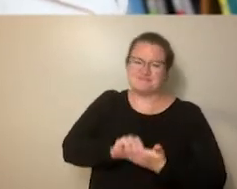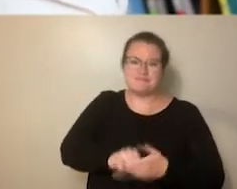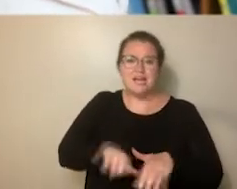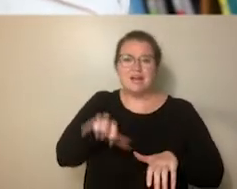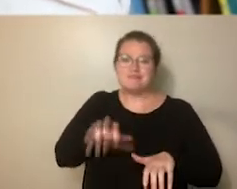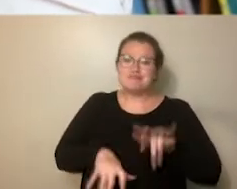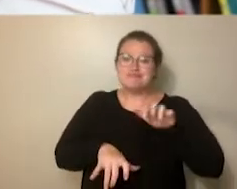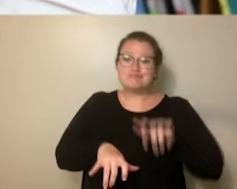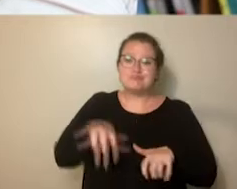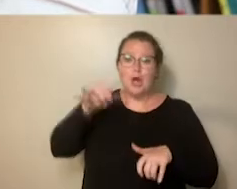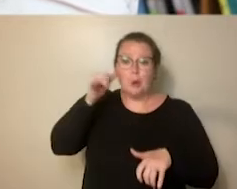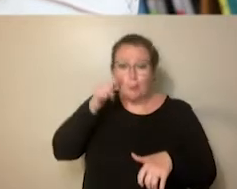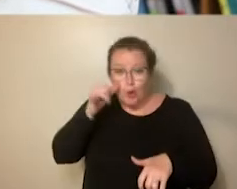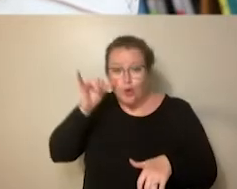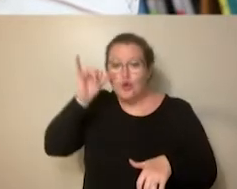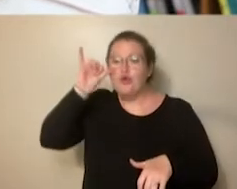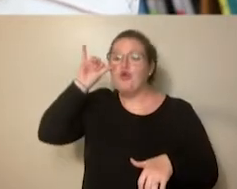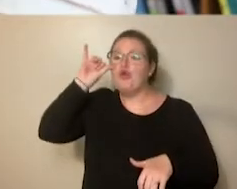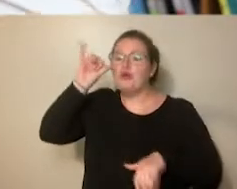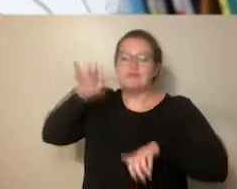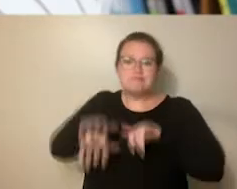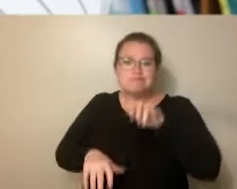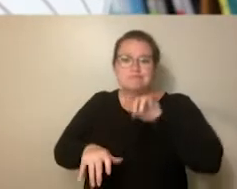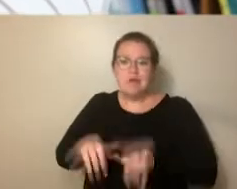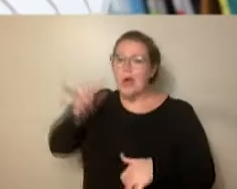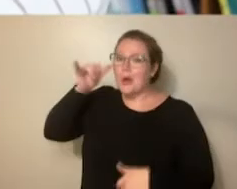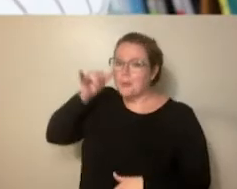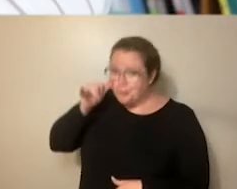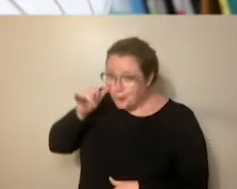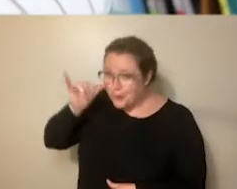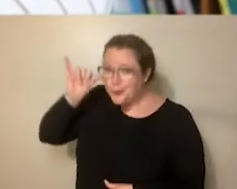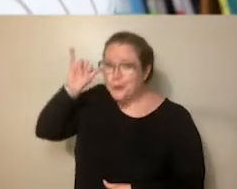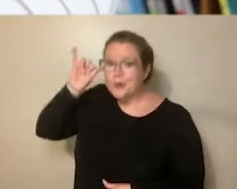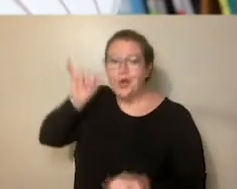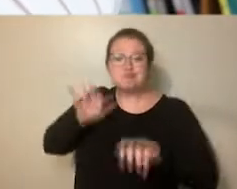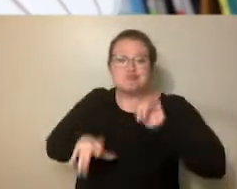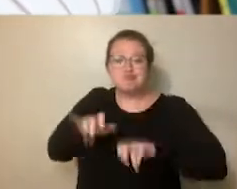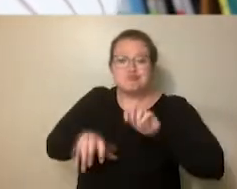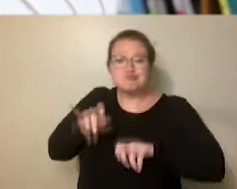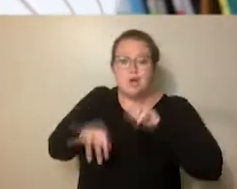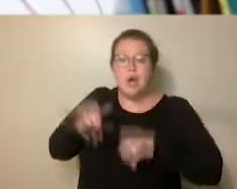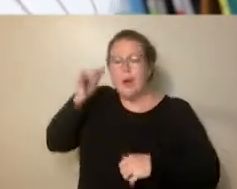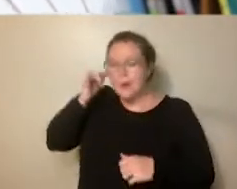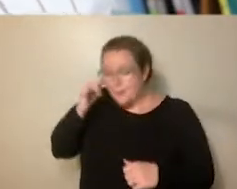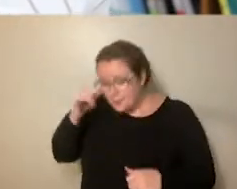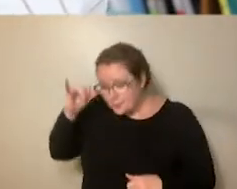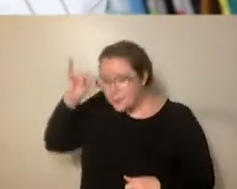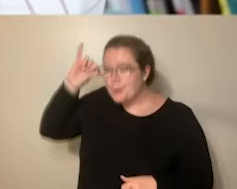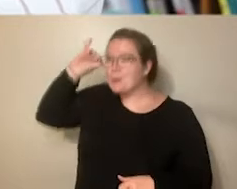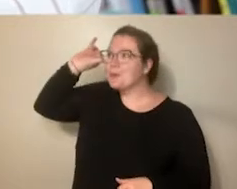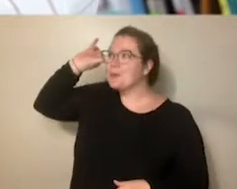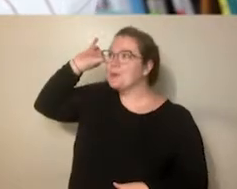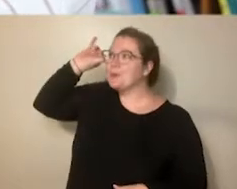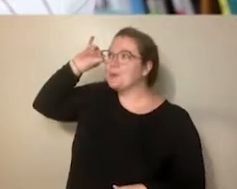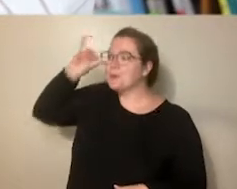clack, moo. Click, clack, moo. Clickety, clack, moo.